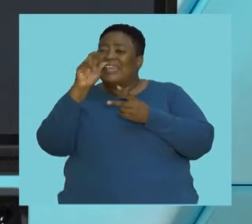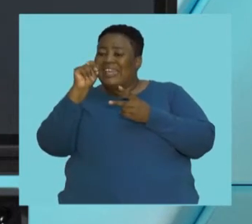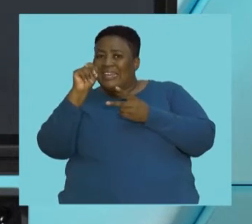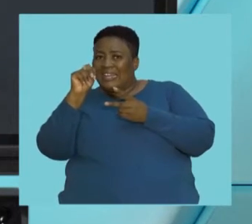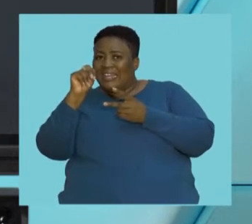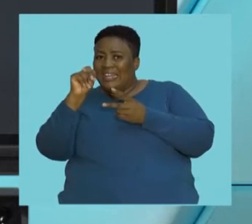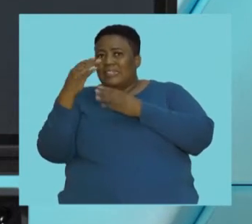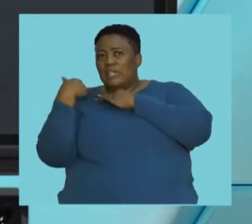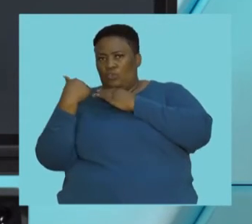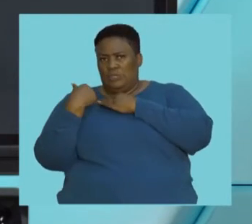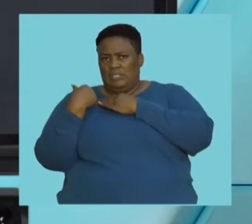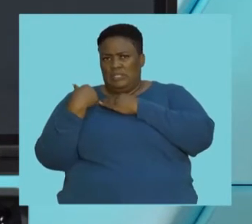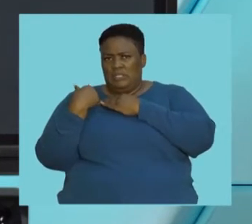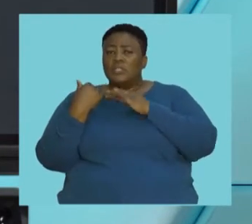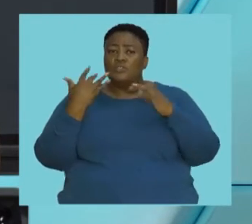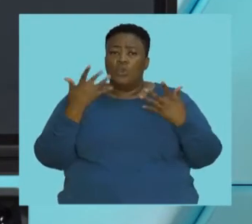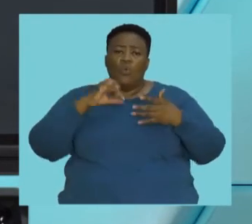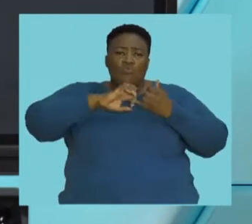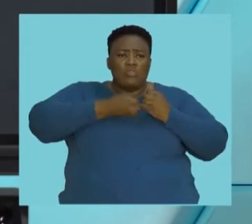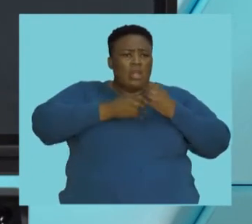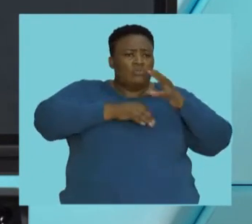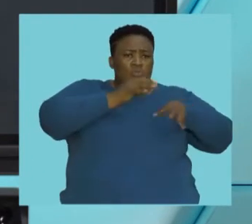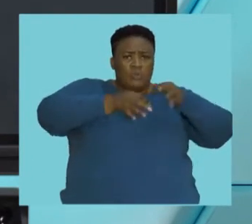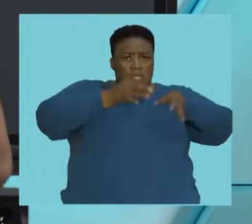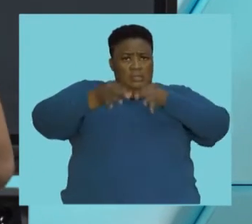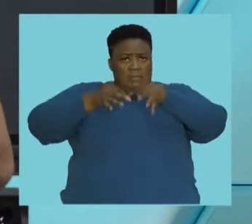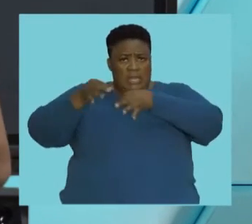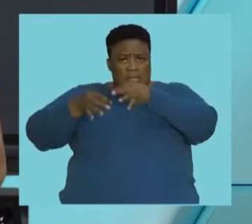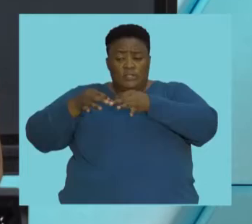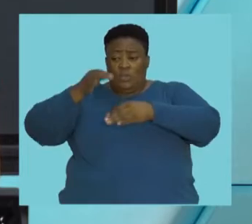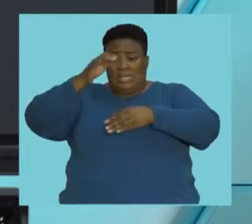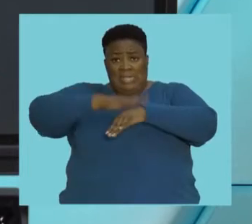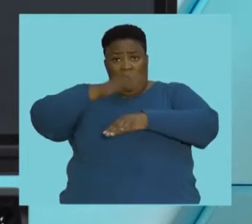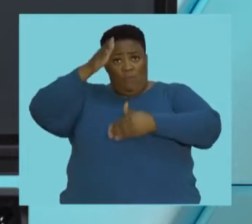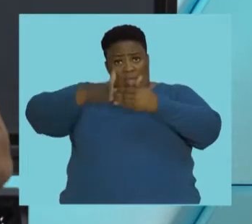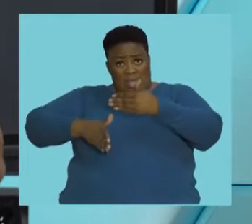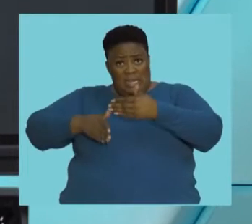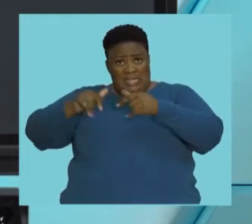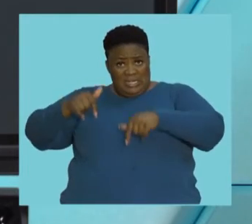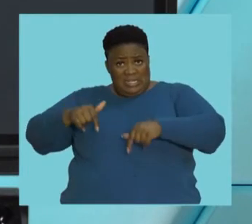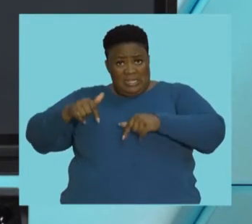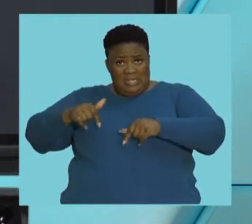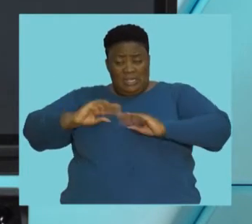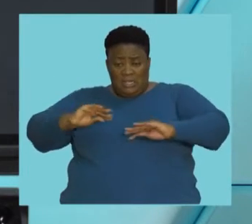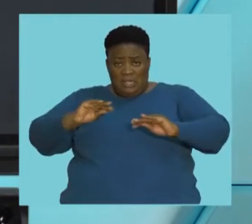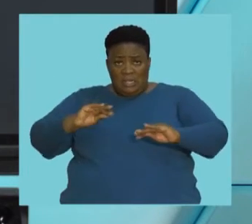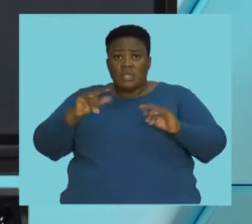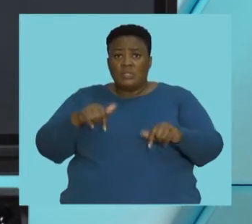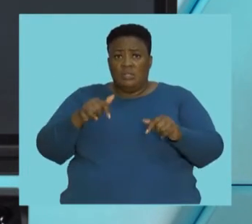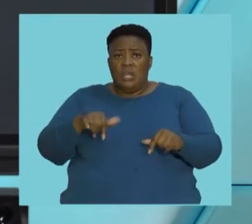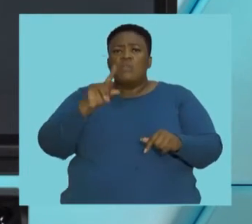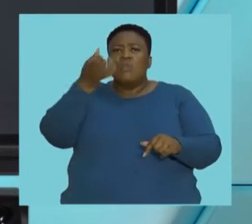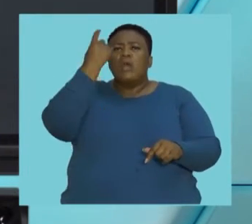and unpack that, and hopefully at the end of this session you should be able to answer this question as you understand what the context of food